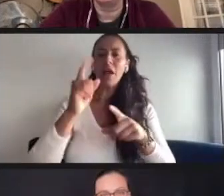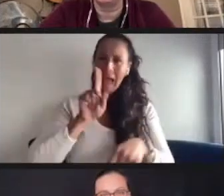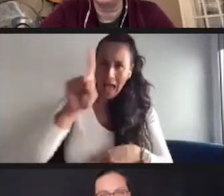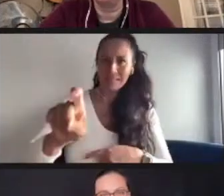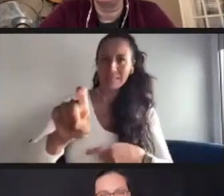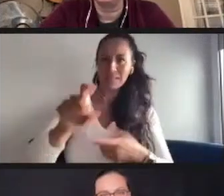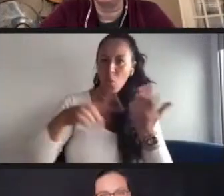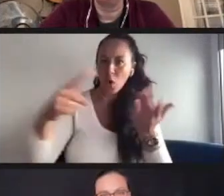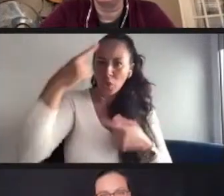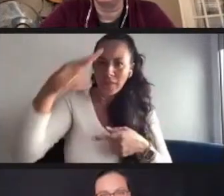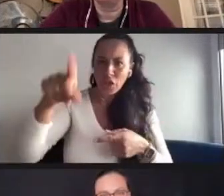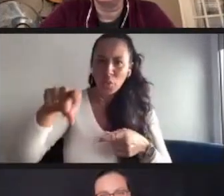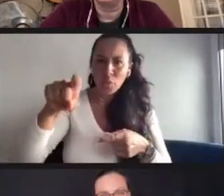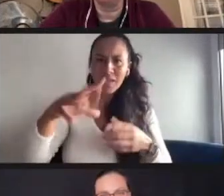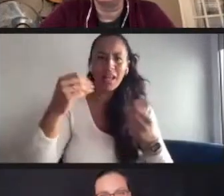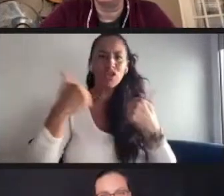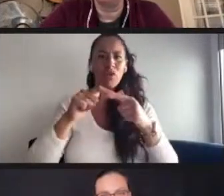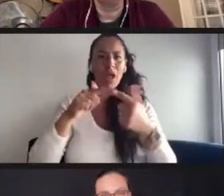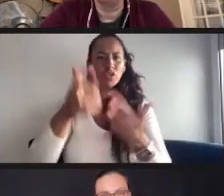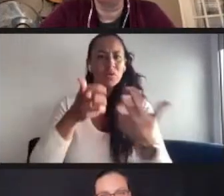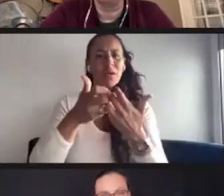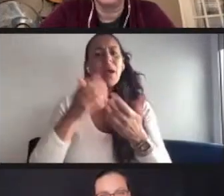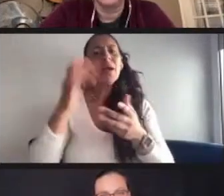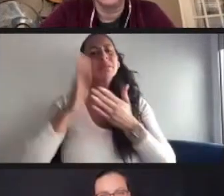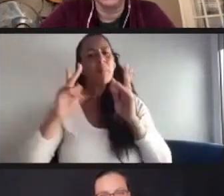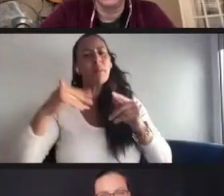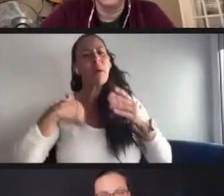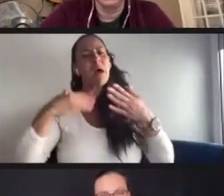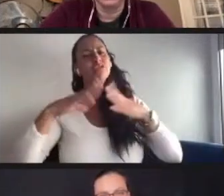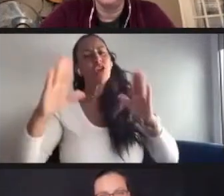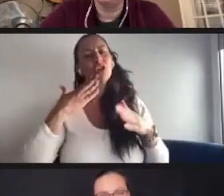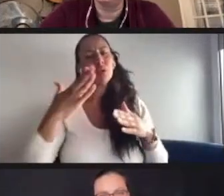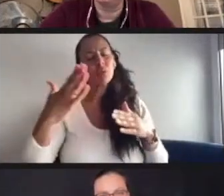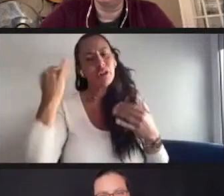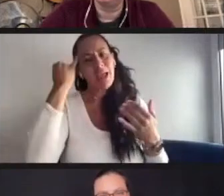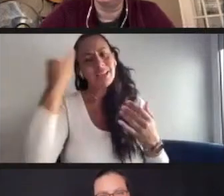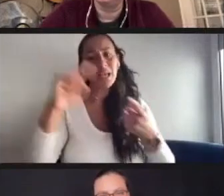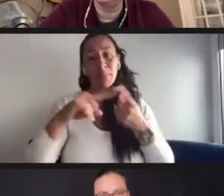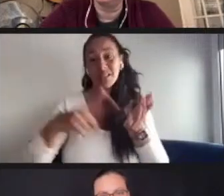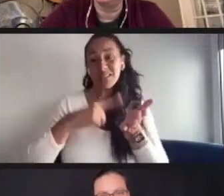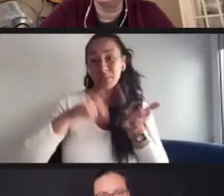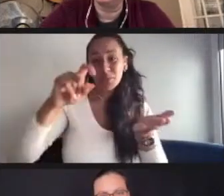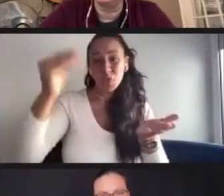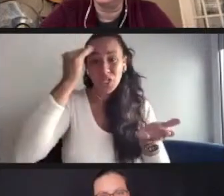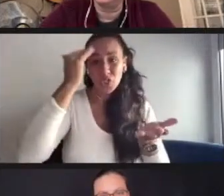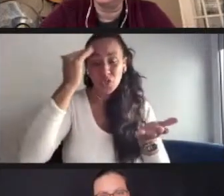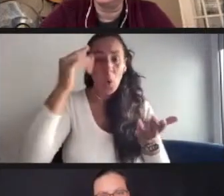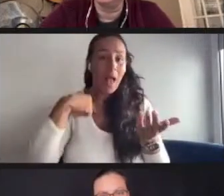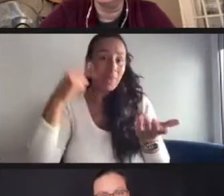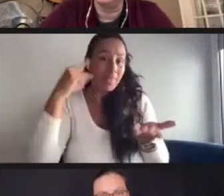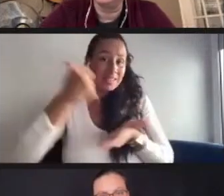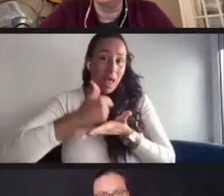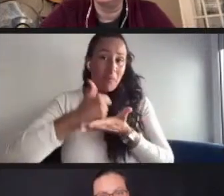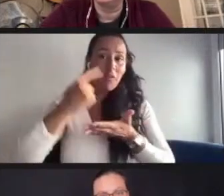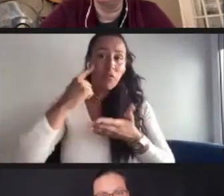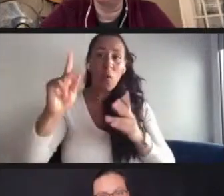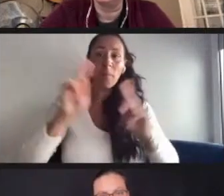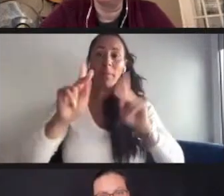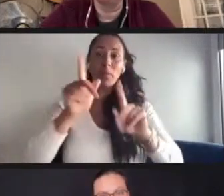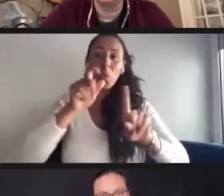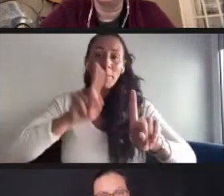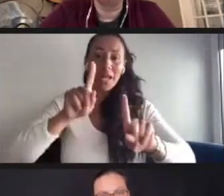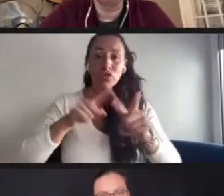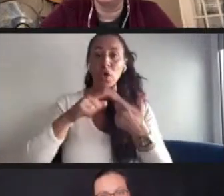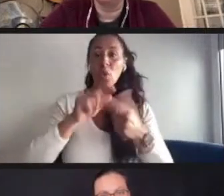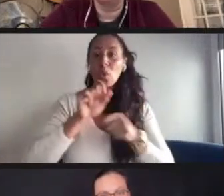try and work with them. People have generally pretty good ideas, but also sometimes they need to know I think it's helpful for individuals mentoring and working